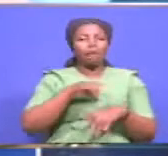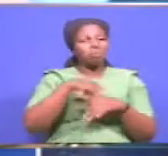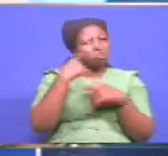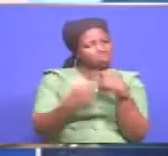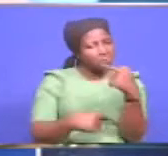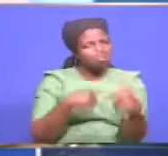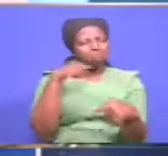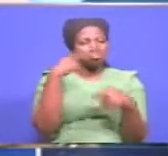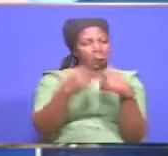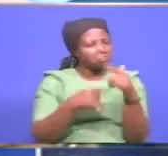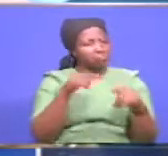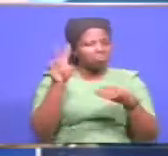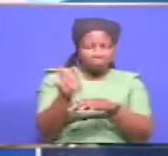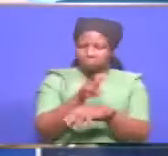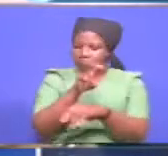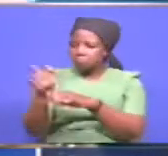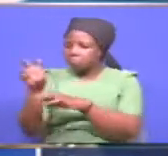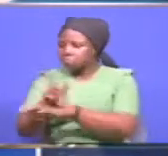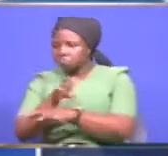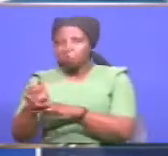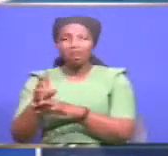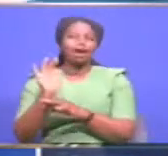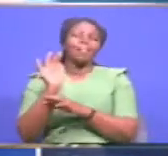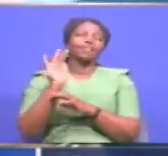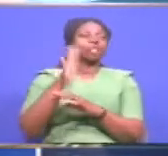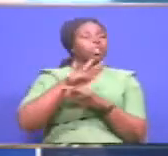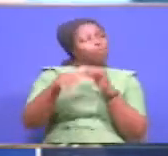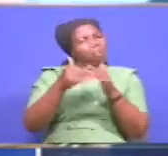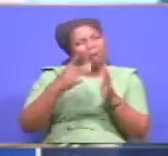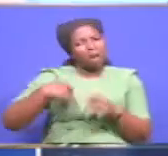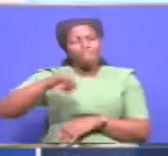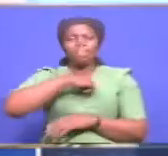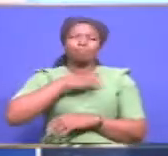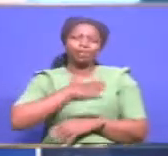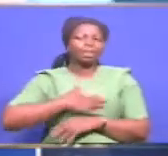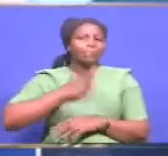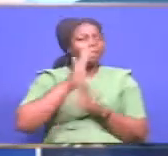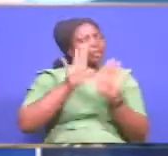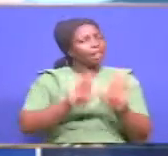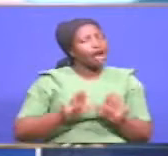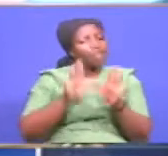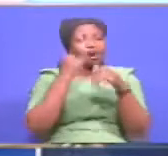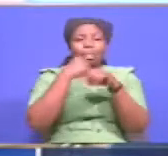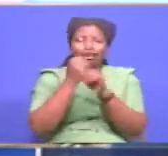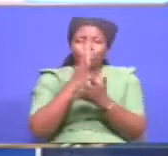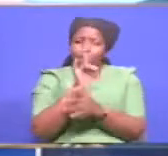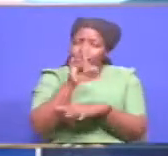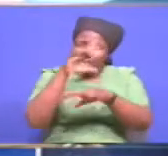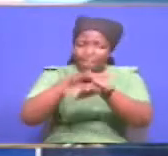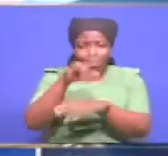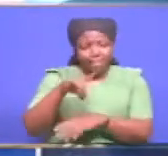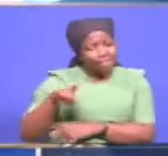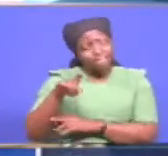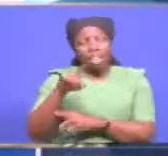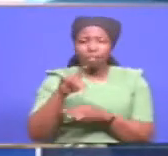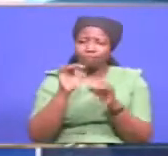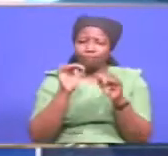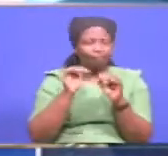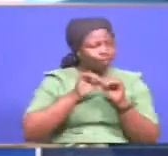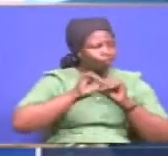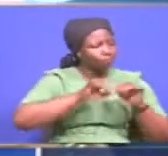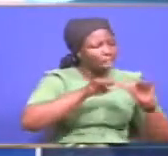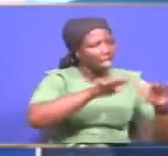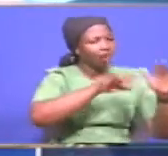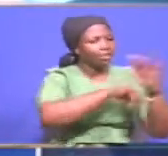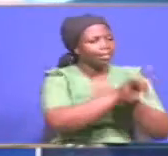sequencing and continue our surveillance efforts, urging all of us also to take care that we make sure that we don't get this variant circulating in Nyeri, for